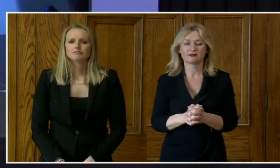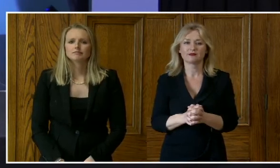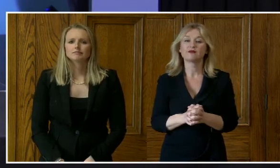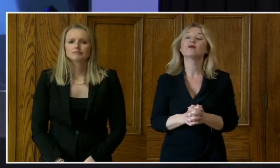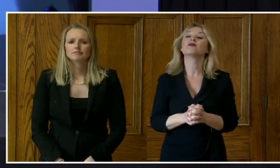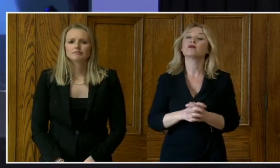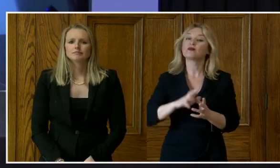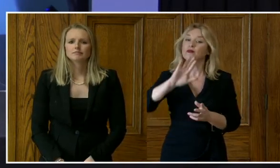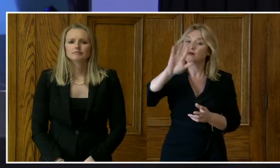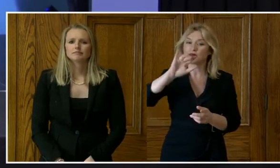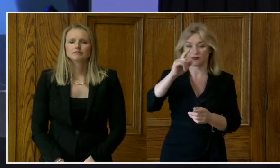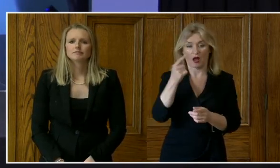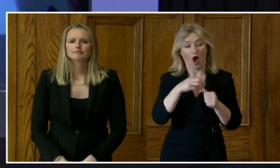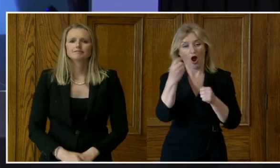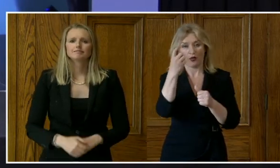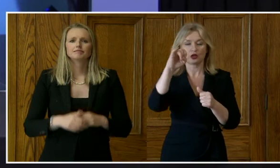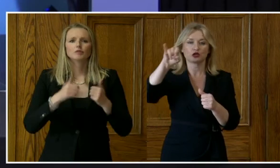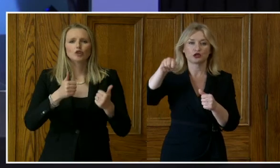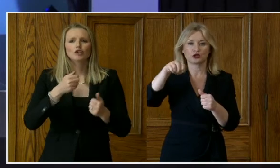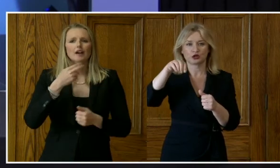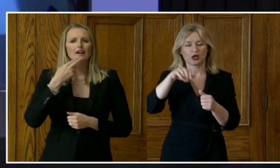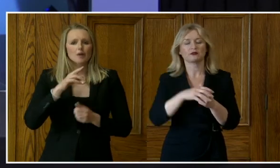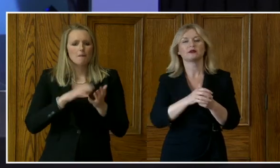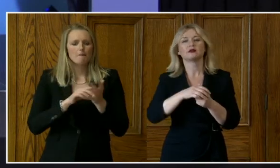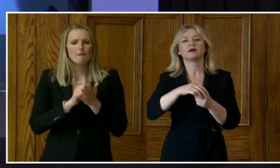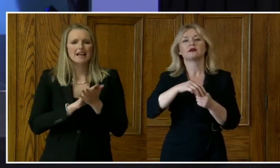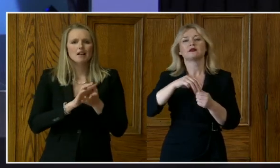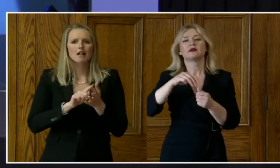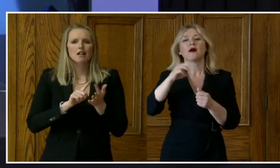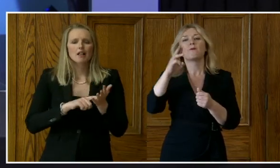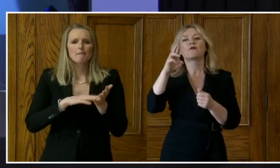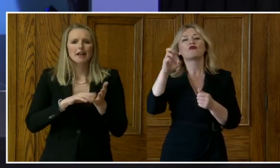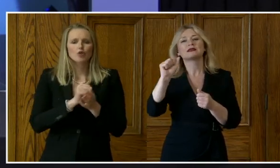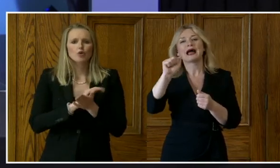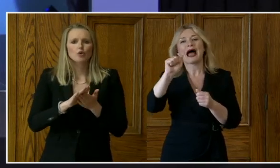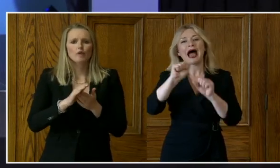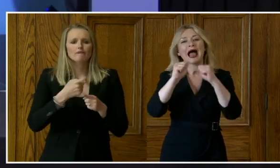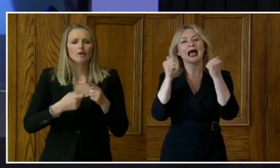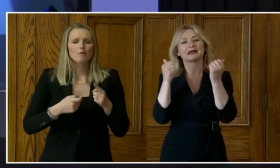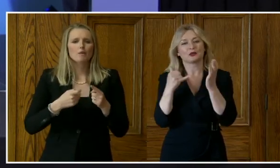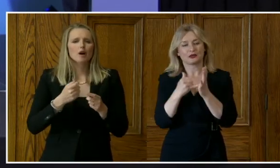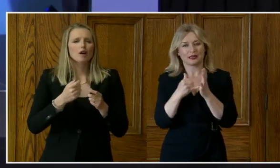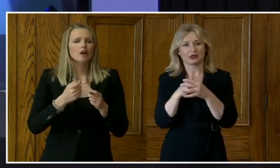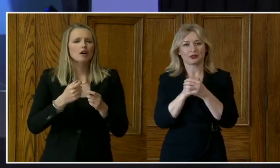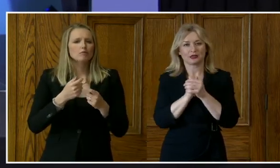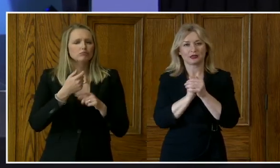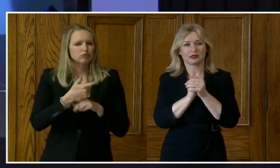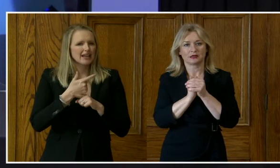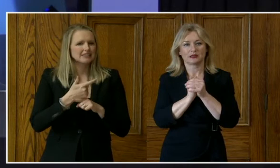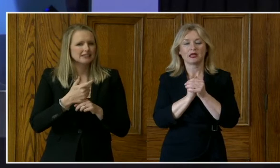Hello, good afternoon. It's Michael McHugh here from the Press Association. And Minister Poots, condolences on your loss.